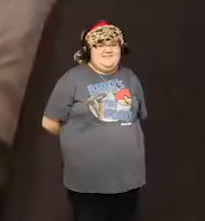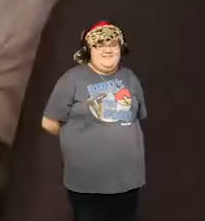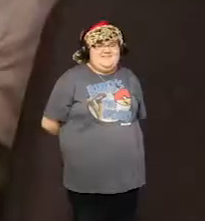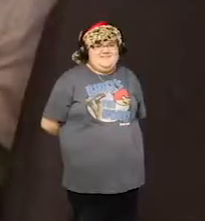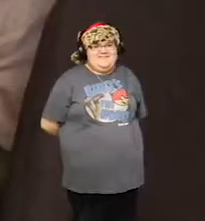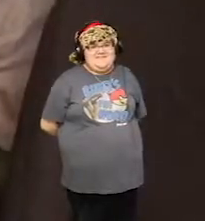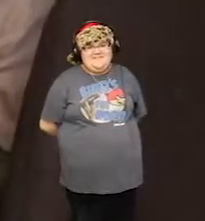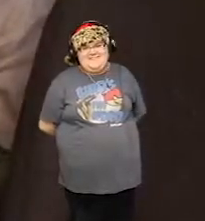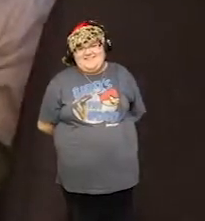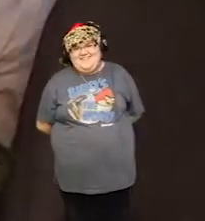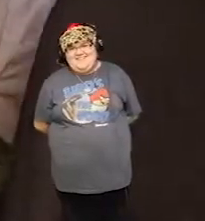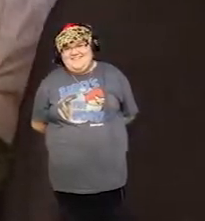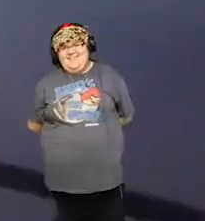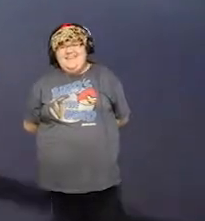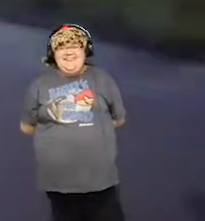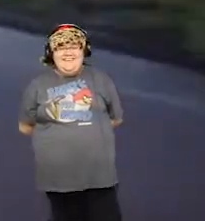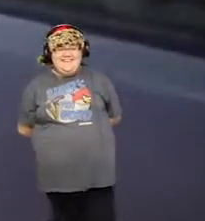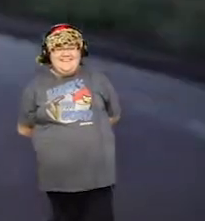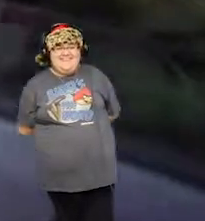Stop the timer! Let's go!